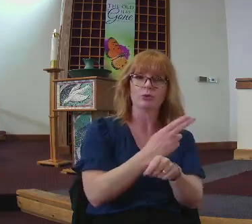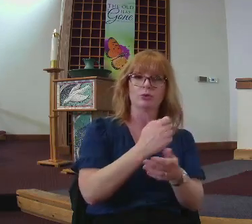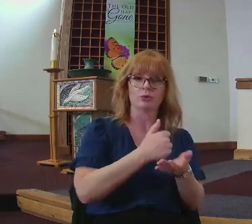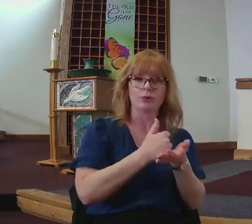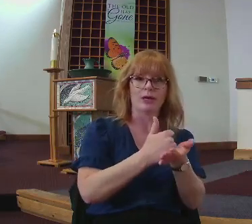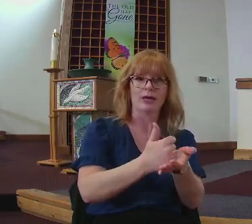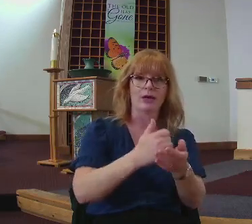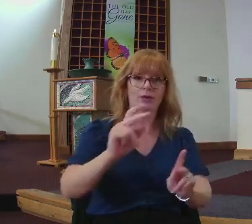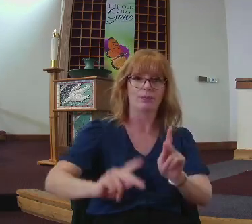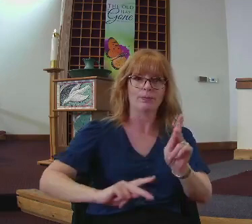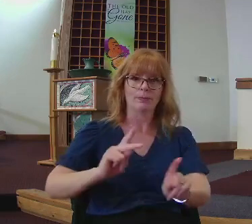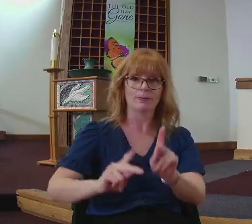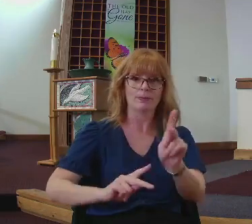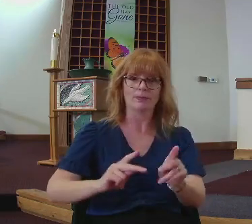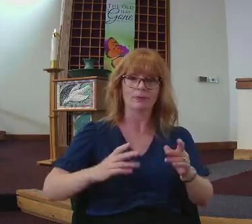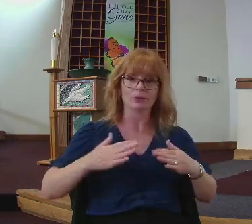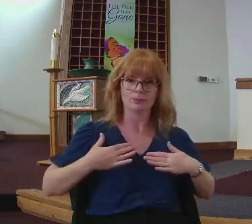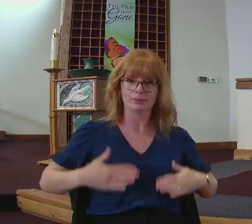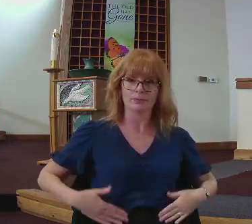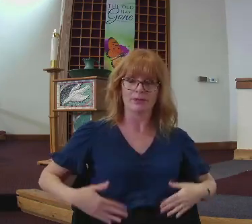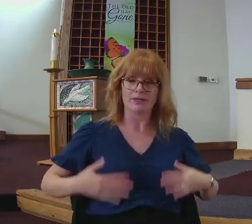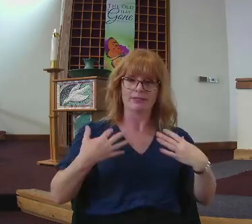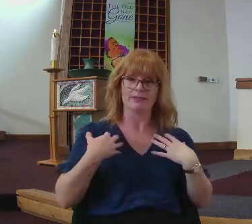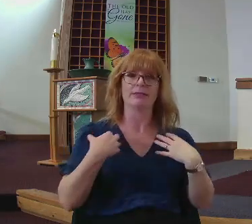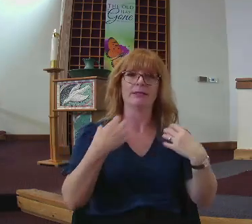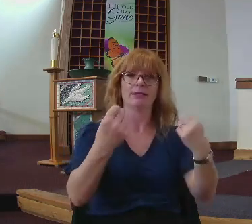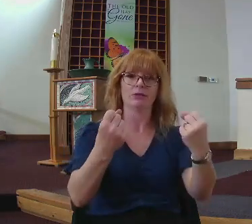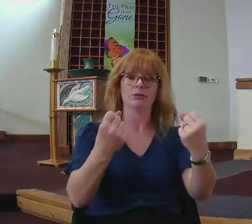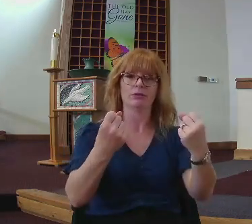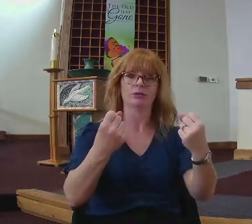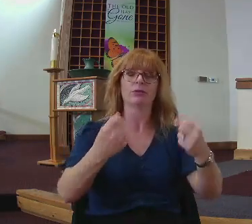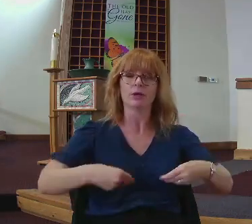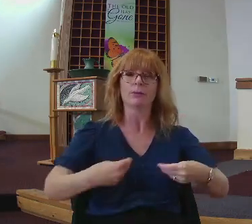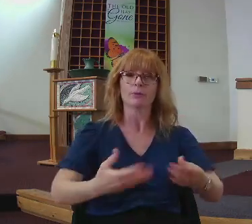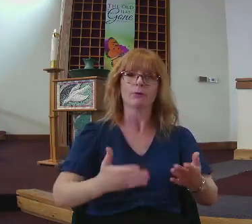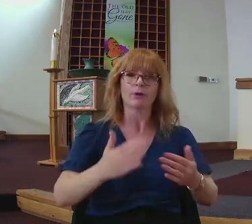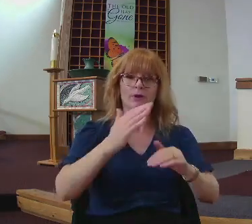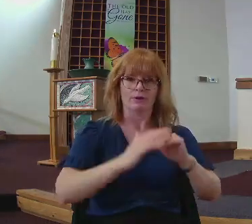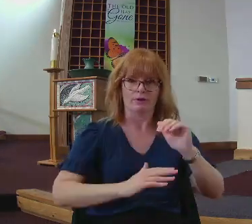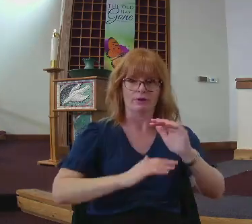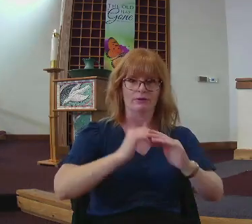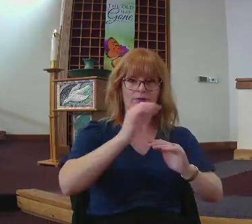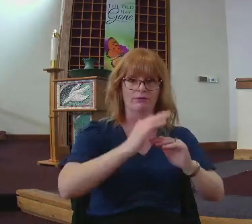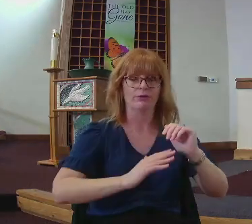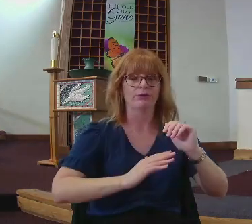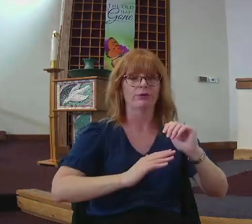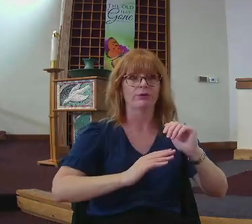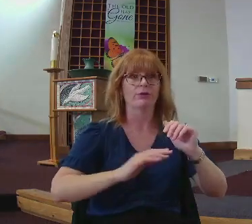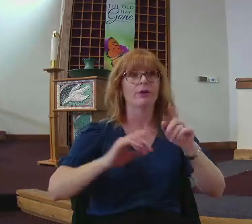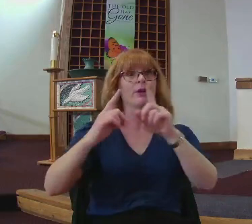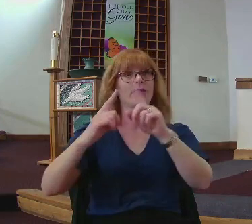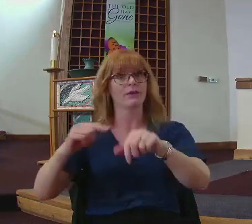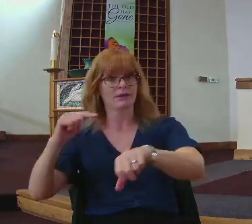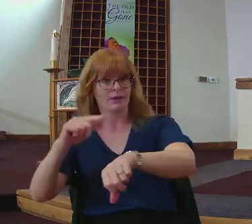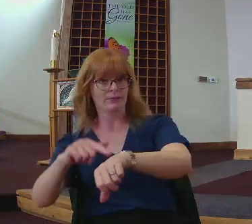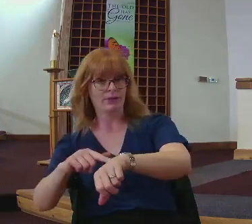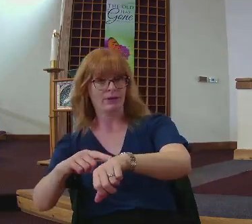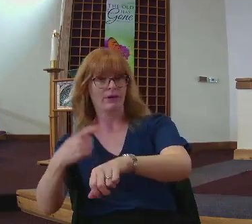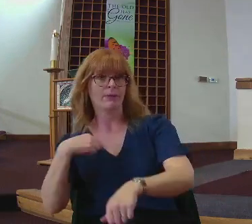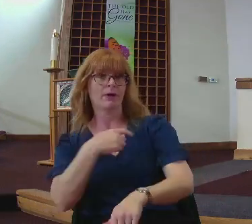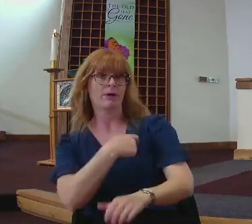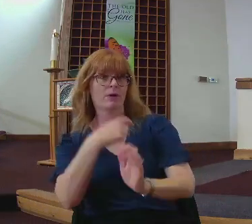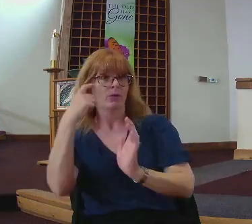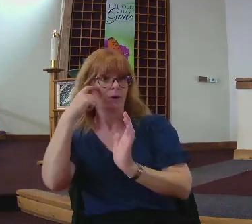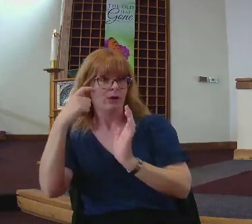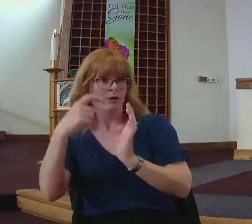heal and to provide comfort. At the same time, we recognize that